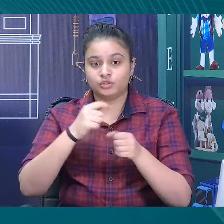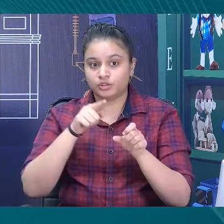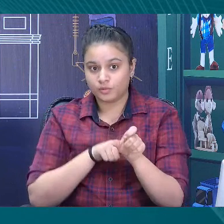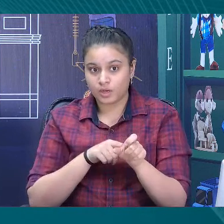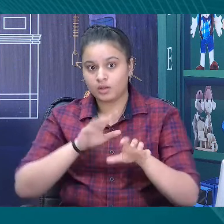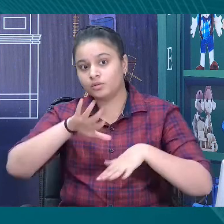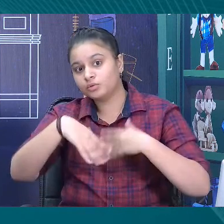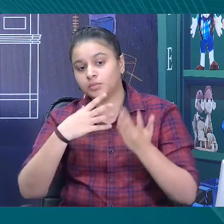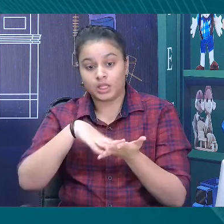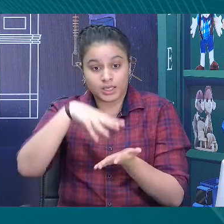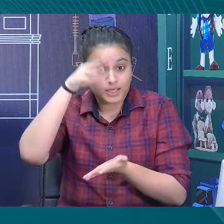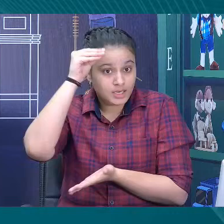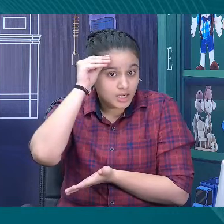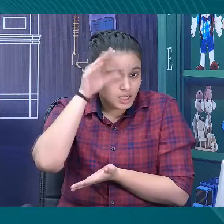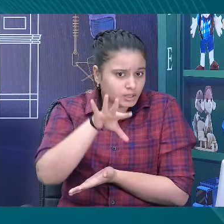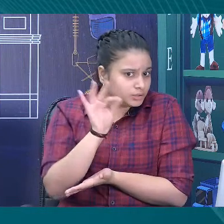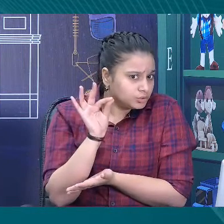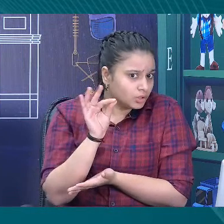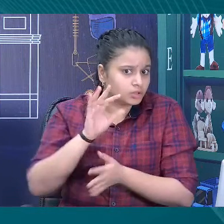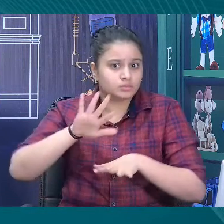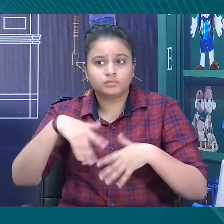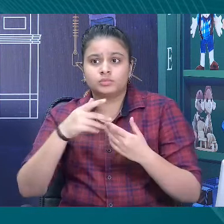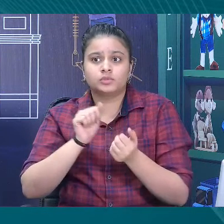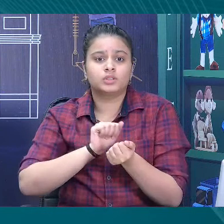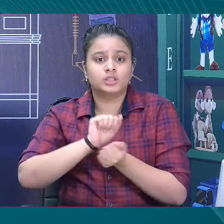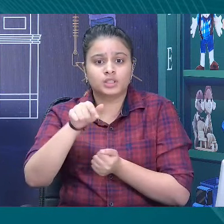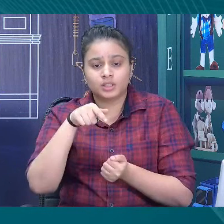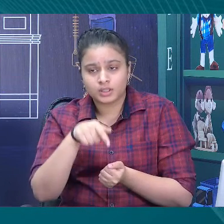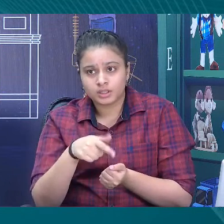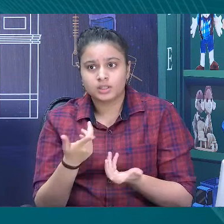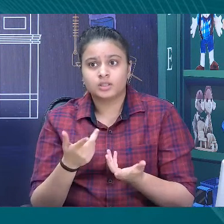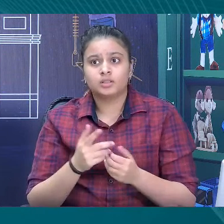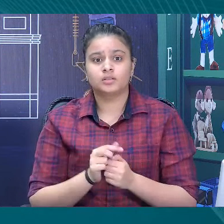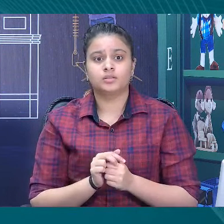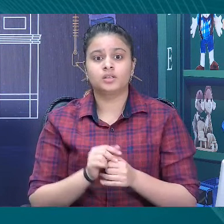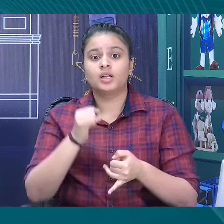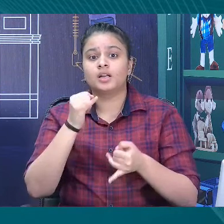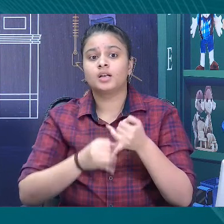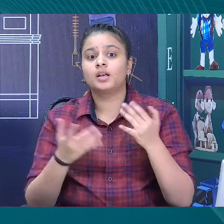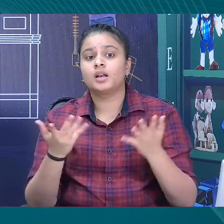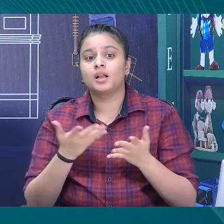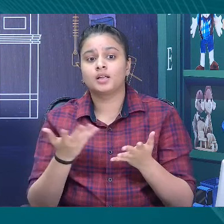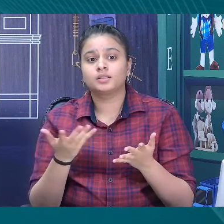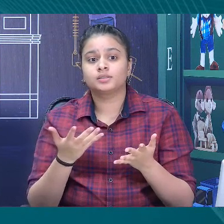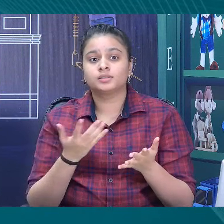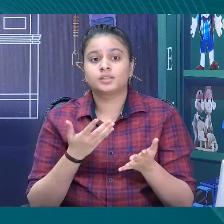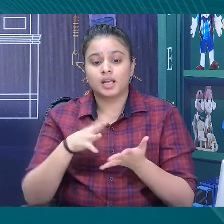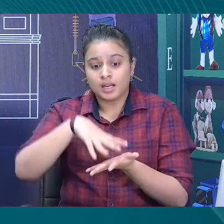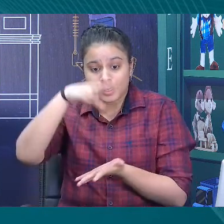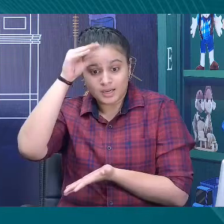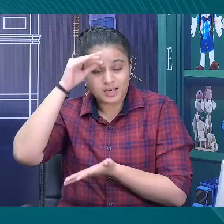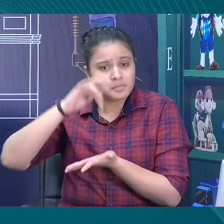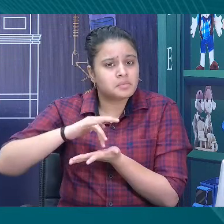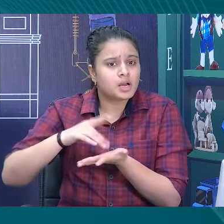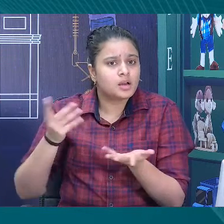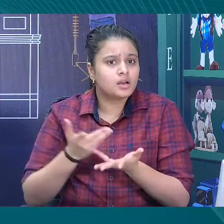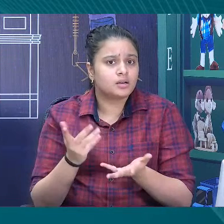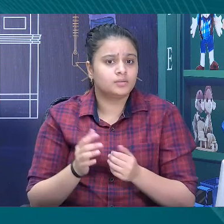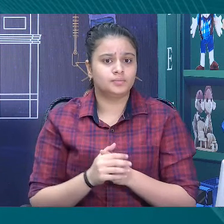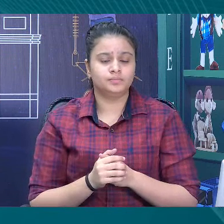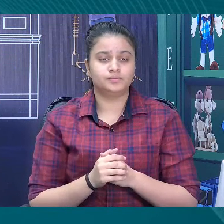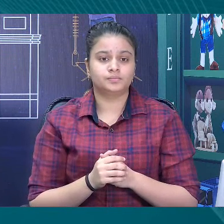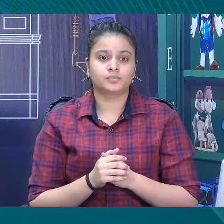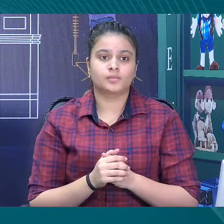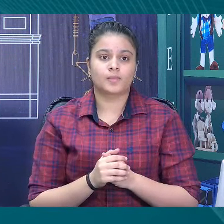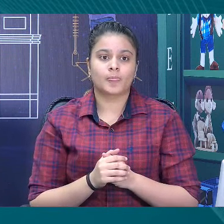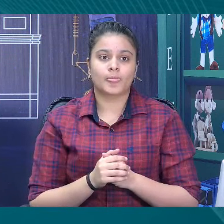learning preference, another is your degree of privilege, and the last is your positioning for learning. But today I'd